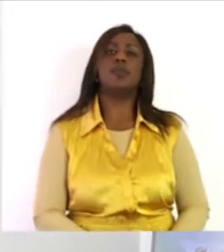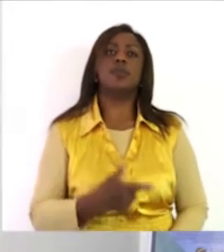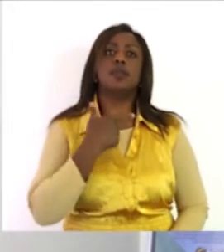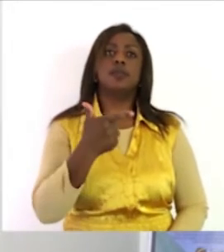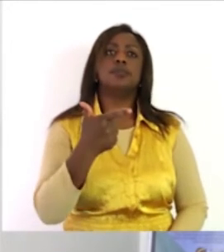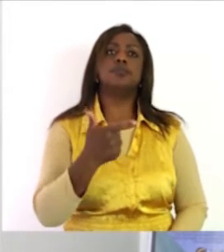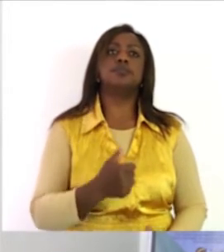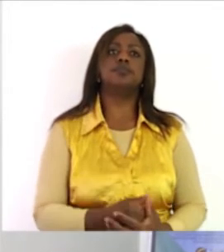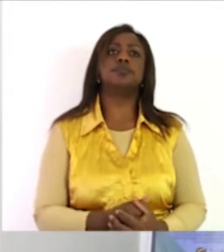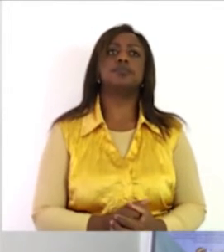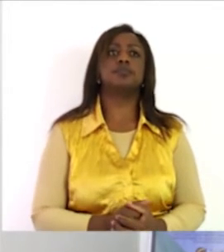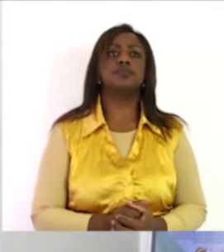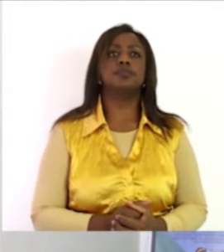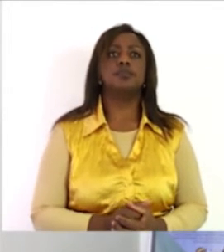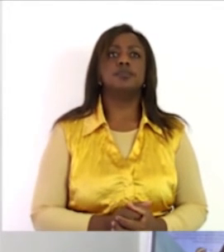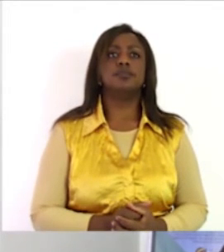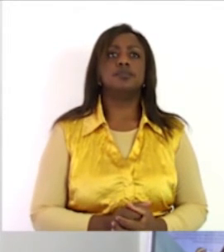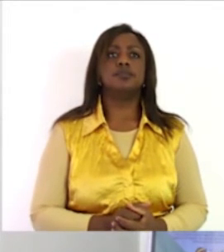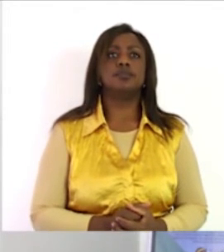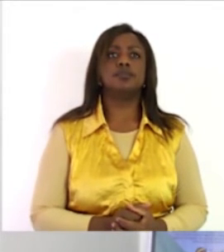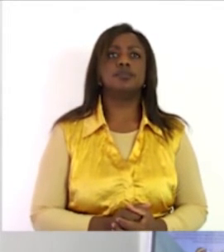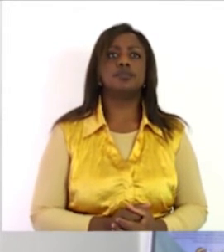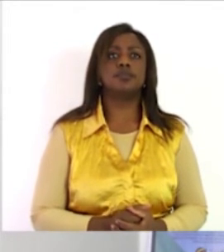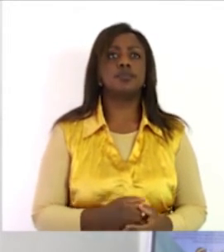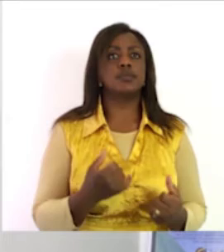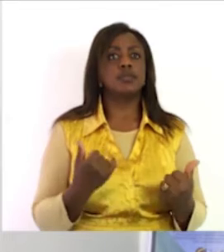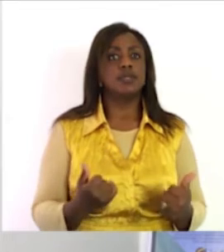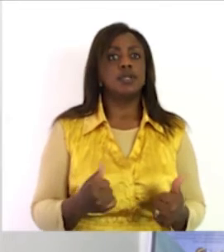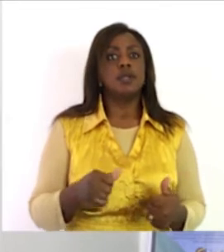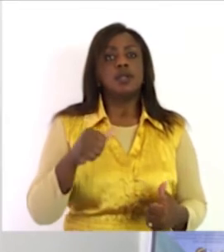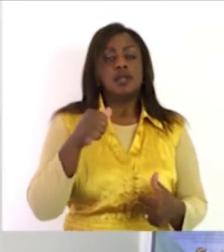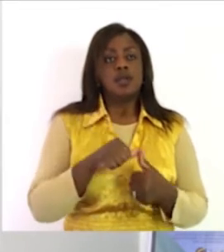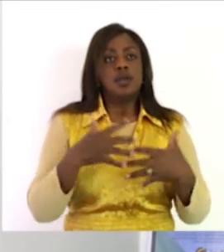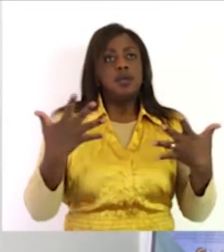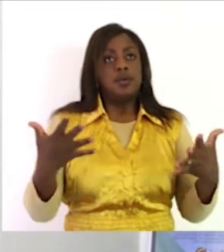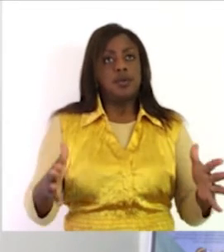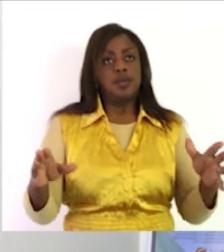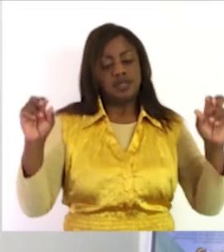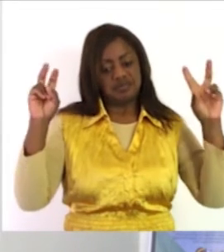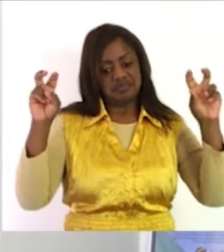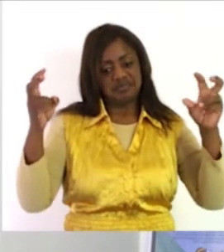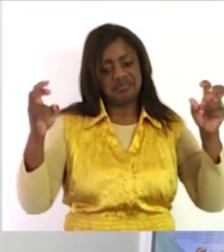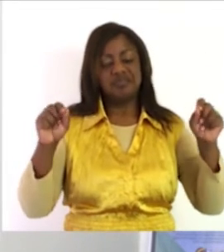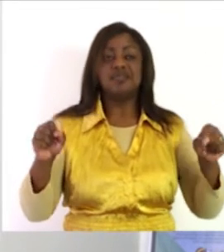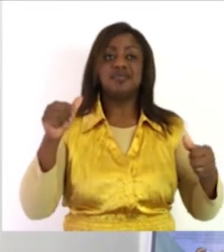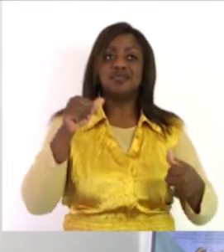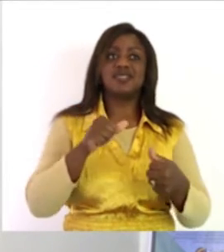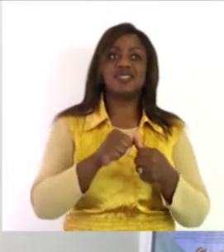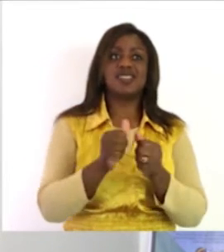That was. Okay, now we are going to sanitize again.